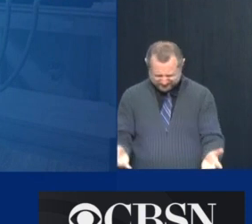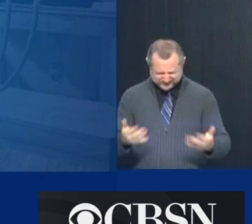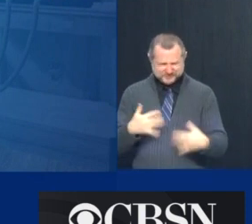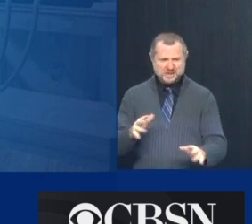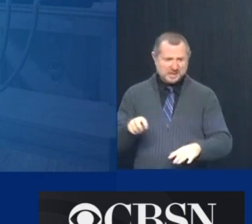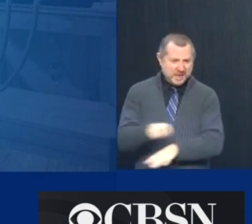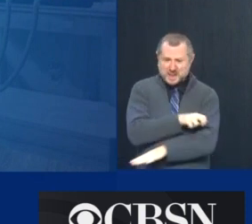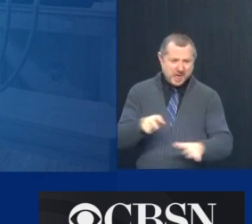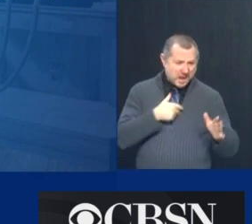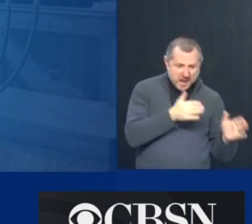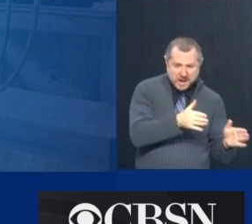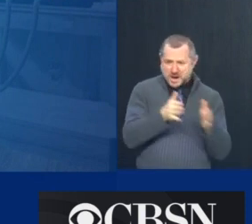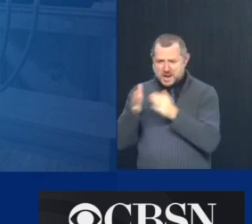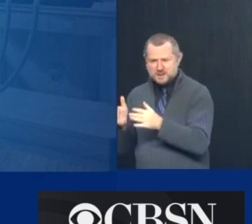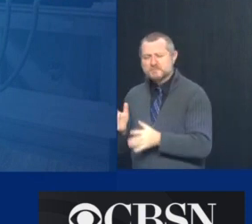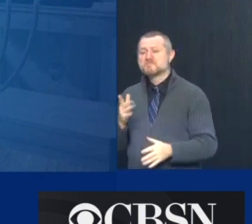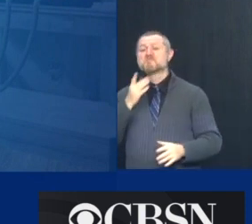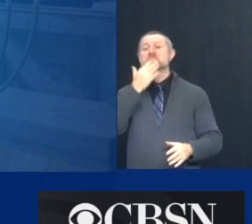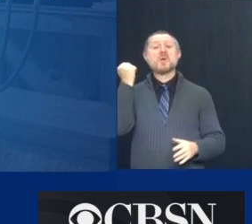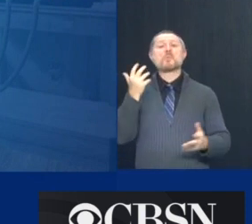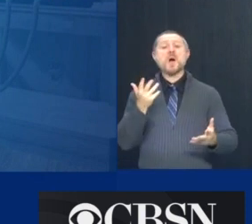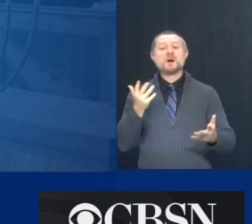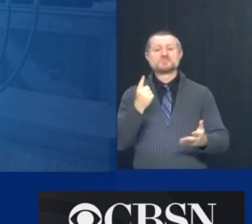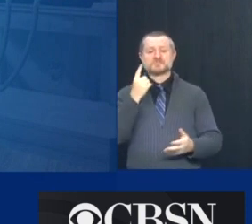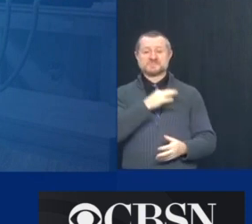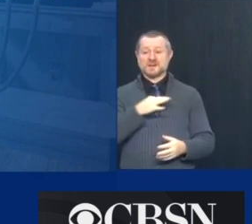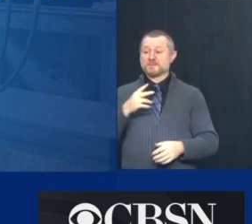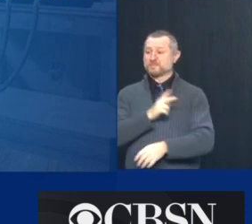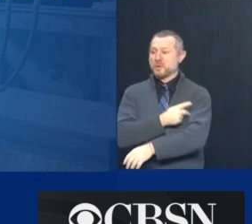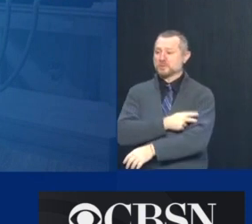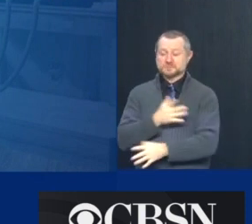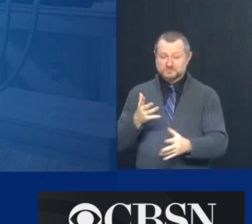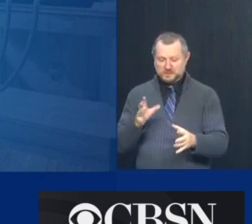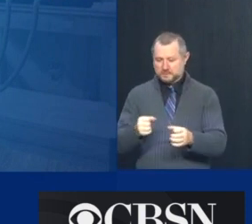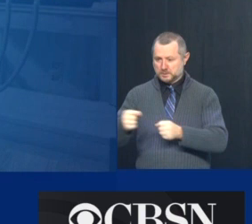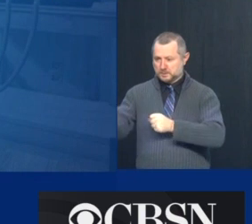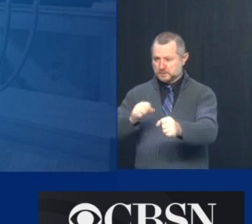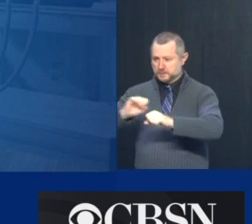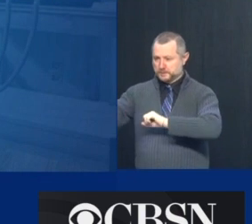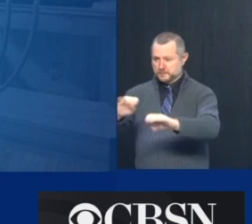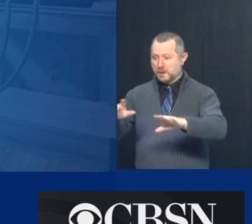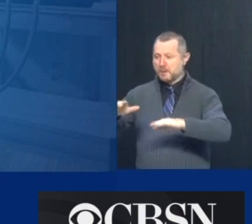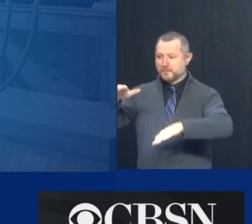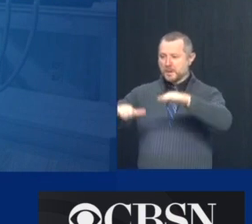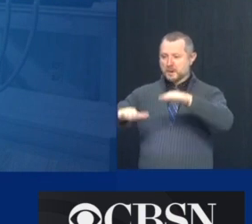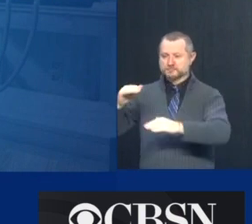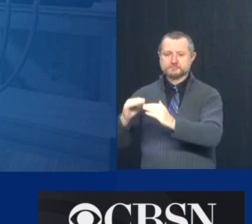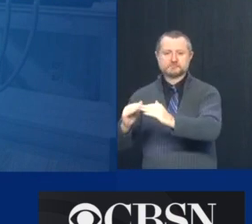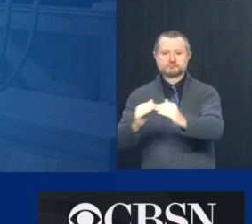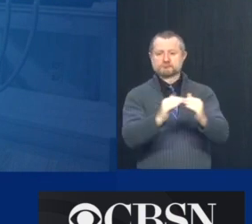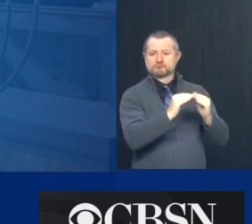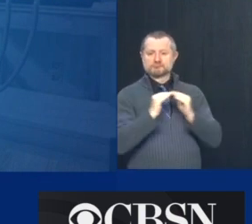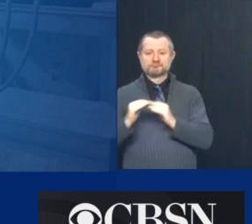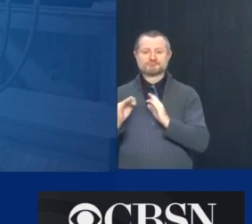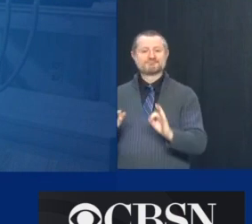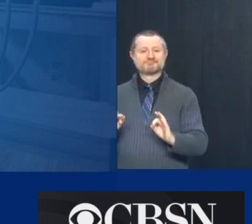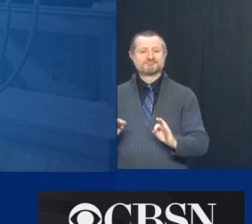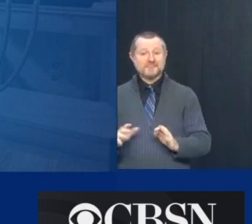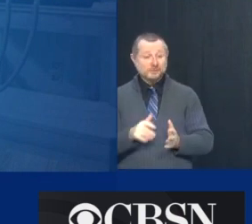interest, distribute the patient load over the system. We're not going to live through the nightmare